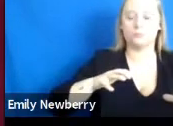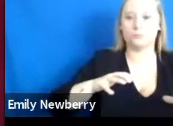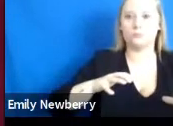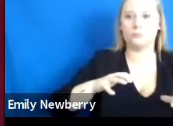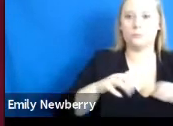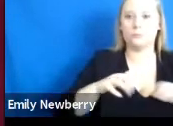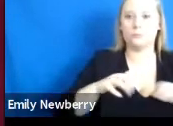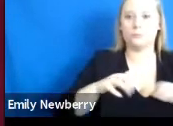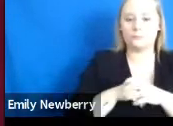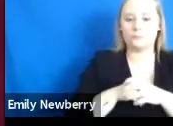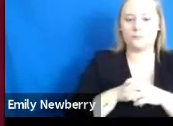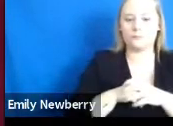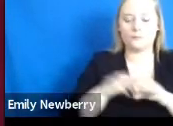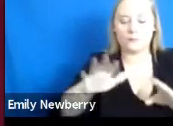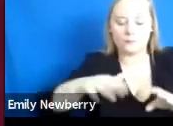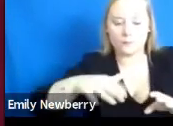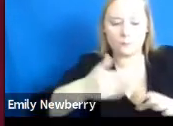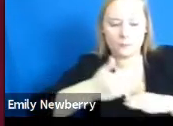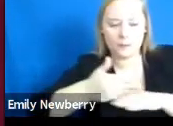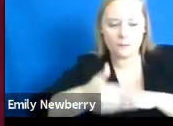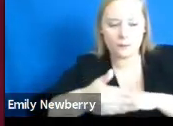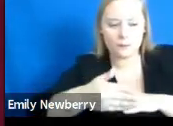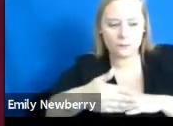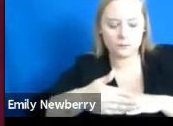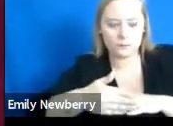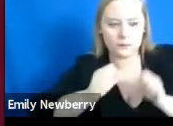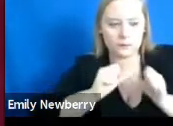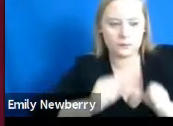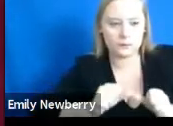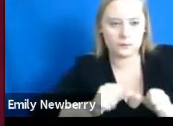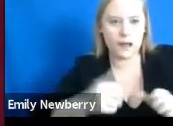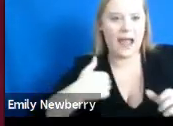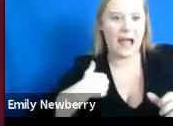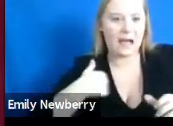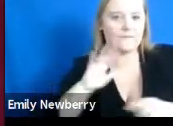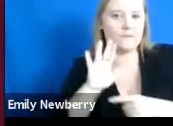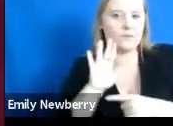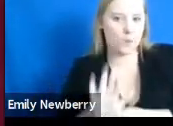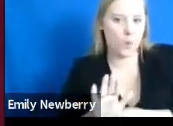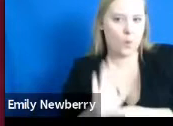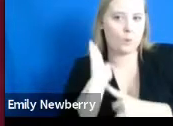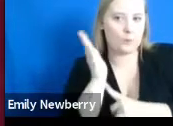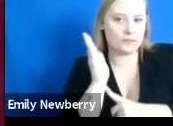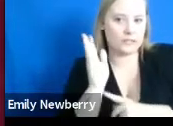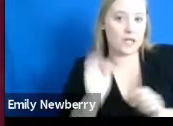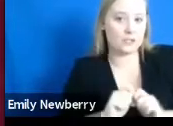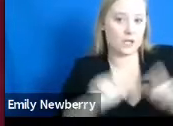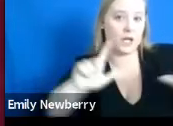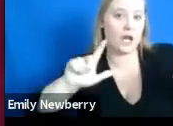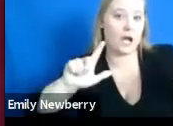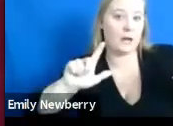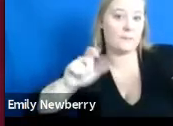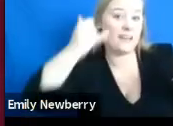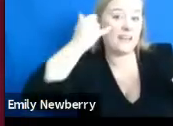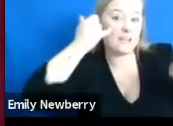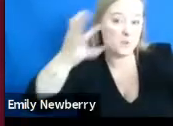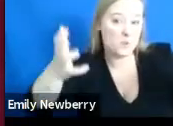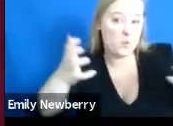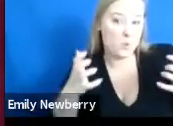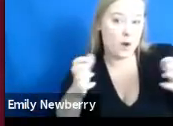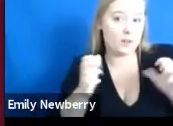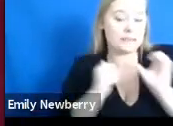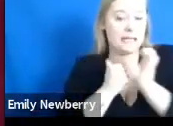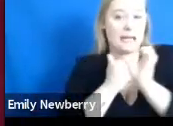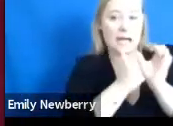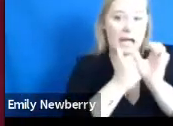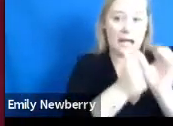Brandon, before you go any further, I just wanted to let you know that I have your presentation up here. So if you want to guide me through